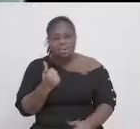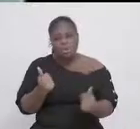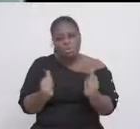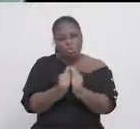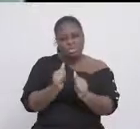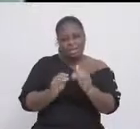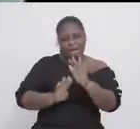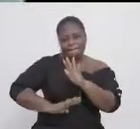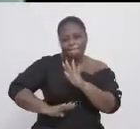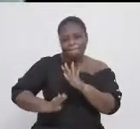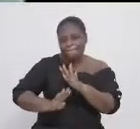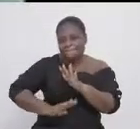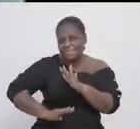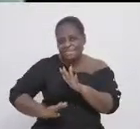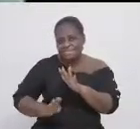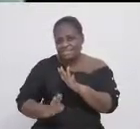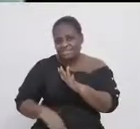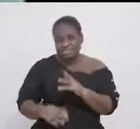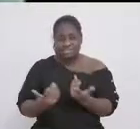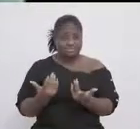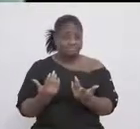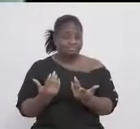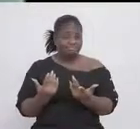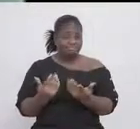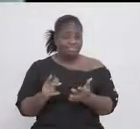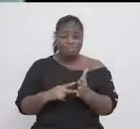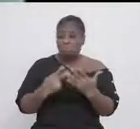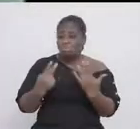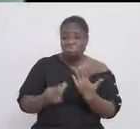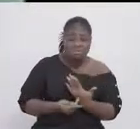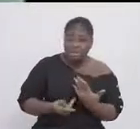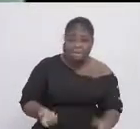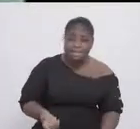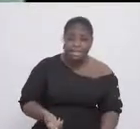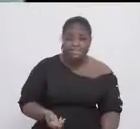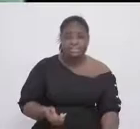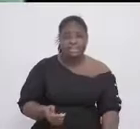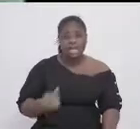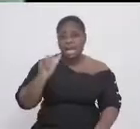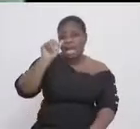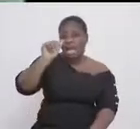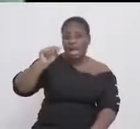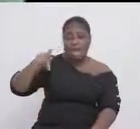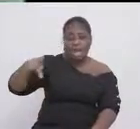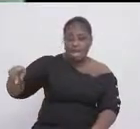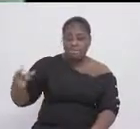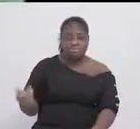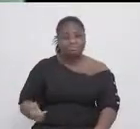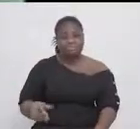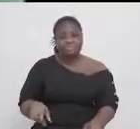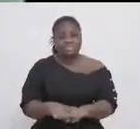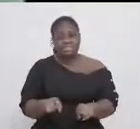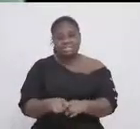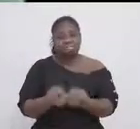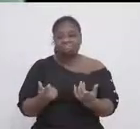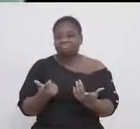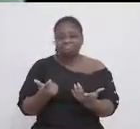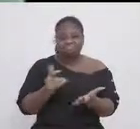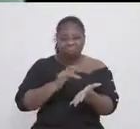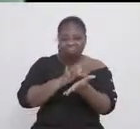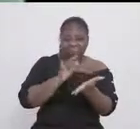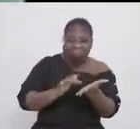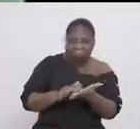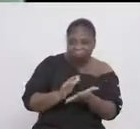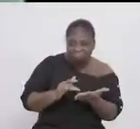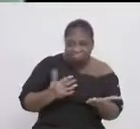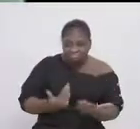basic fun programming applications like Scratch, which